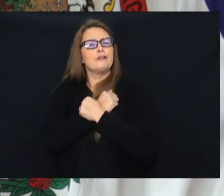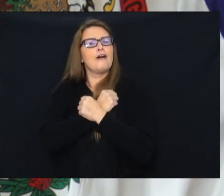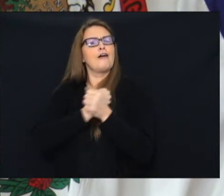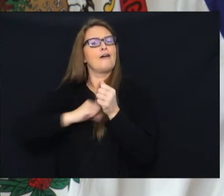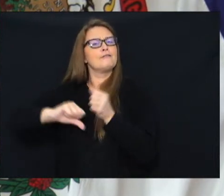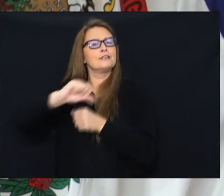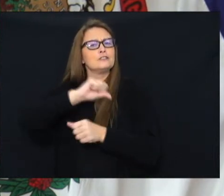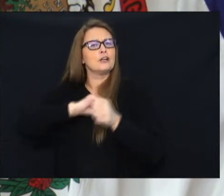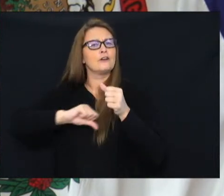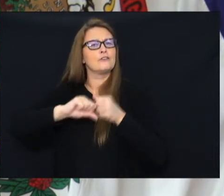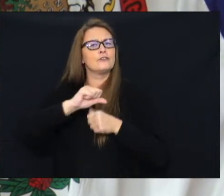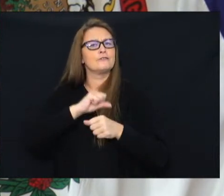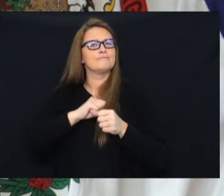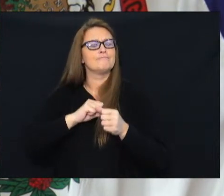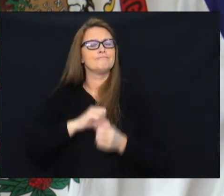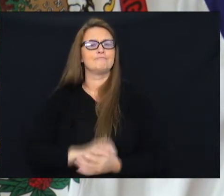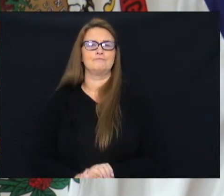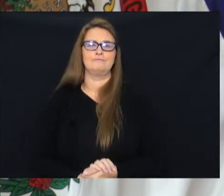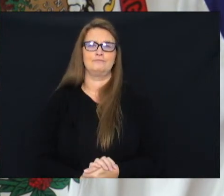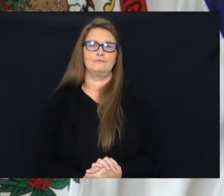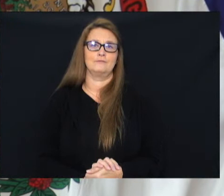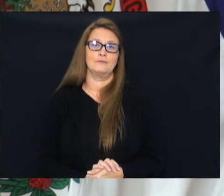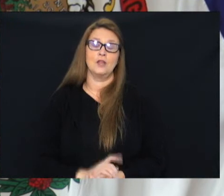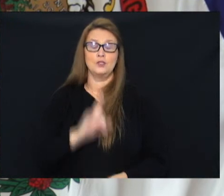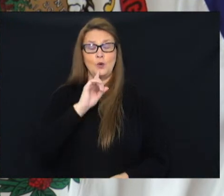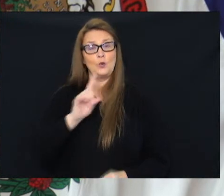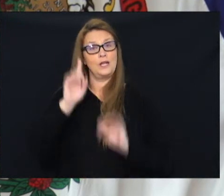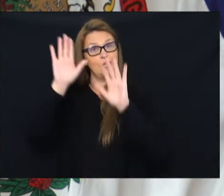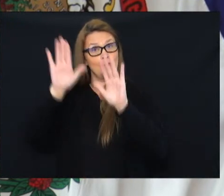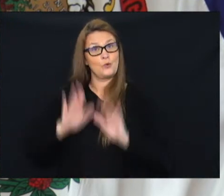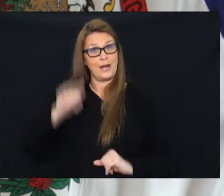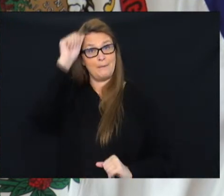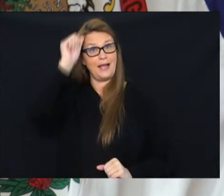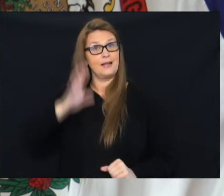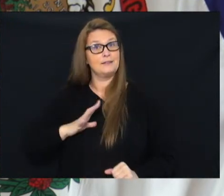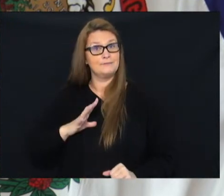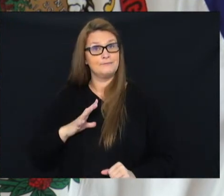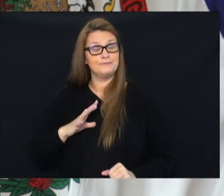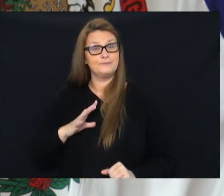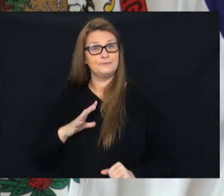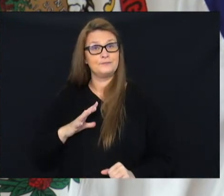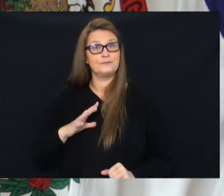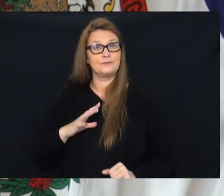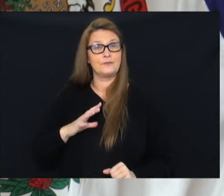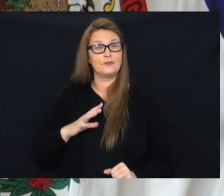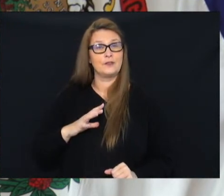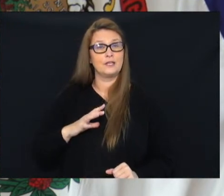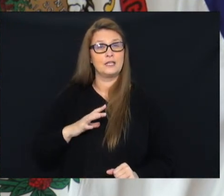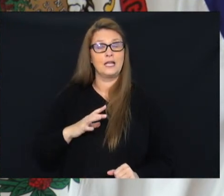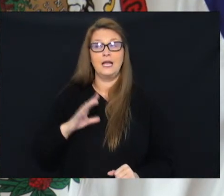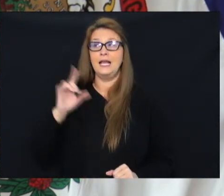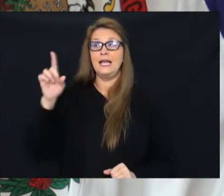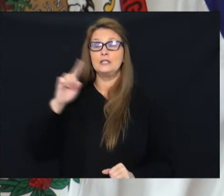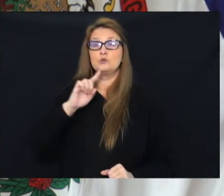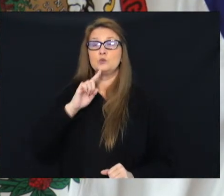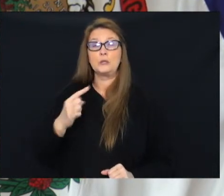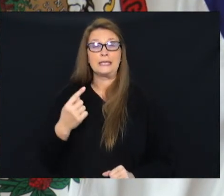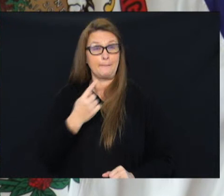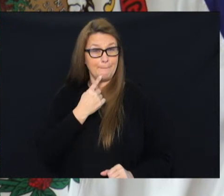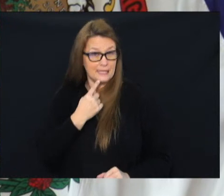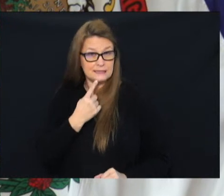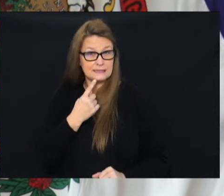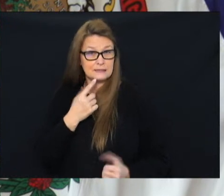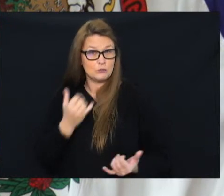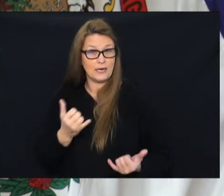truly. A great, great man. A great man that is really missed and we should absolutely